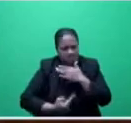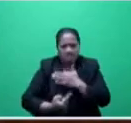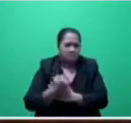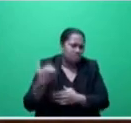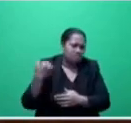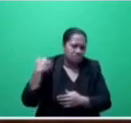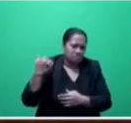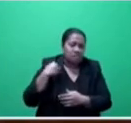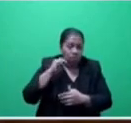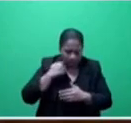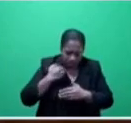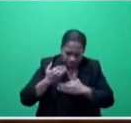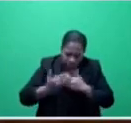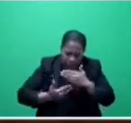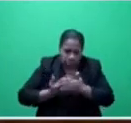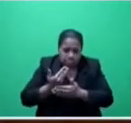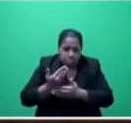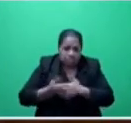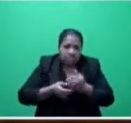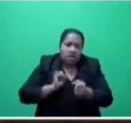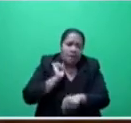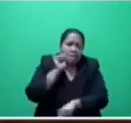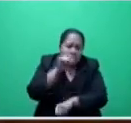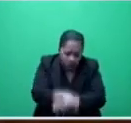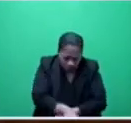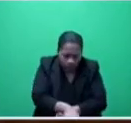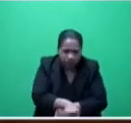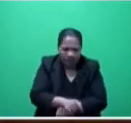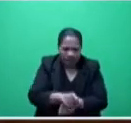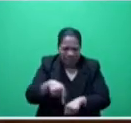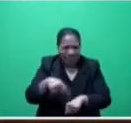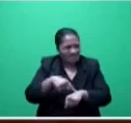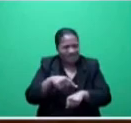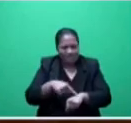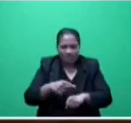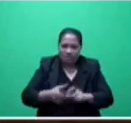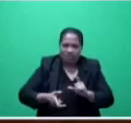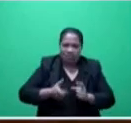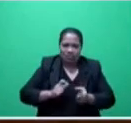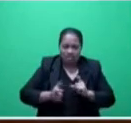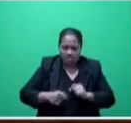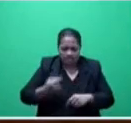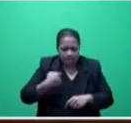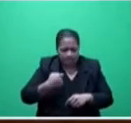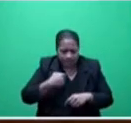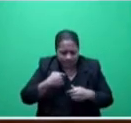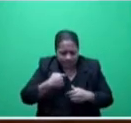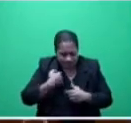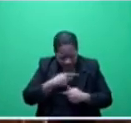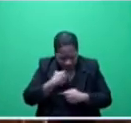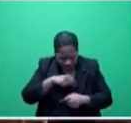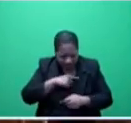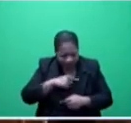challenges during this time of global crisis. We salute the efforts of the entire